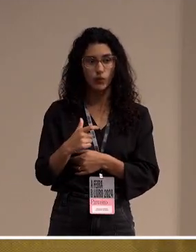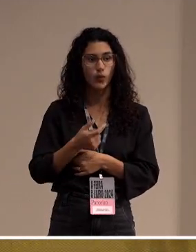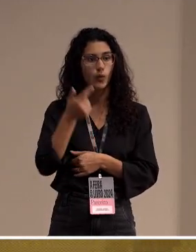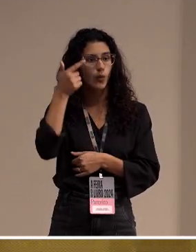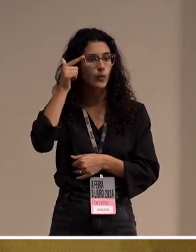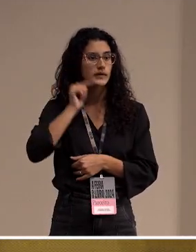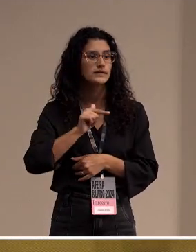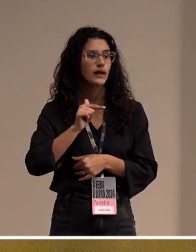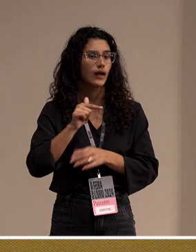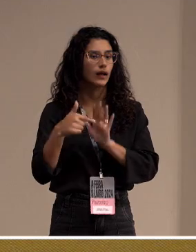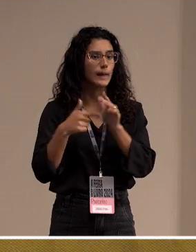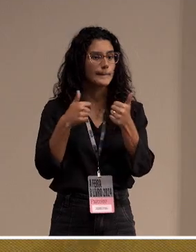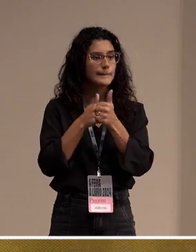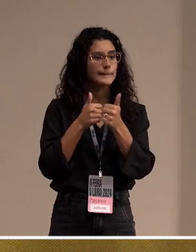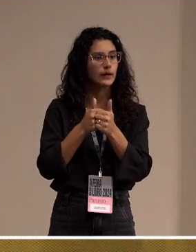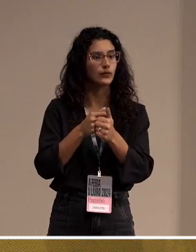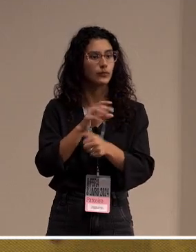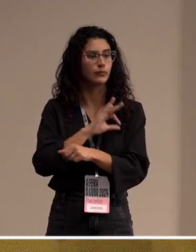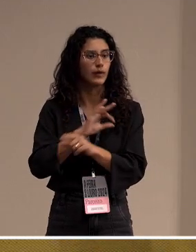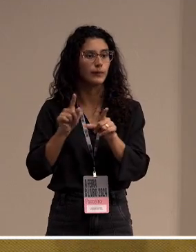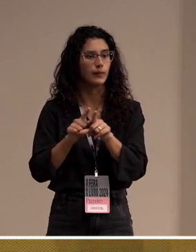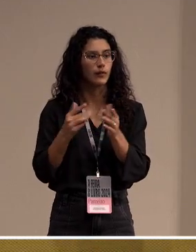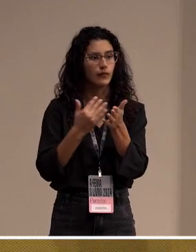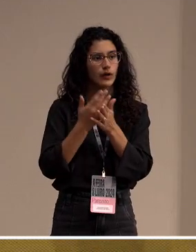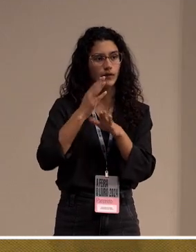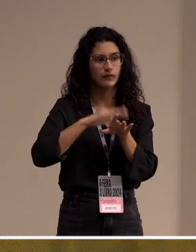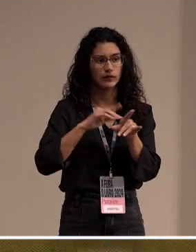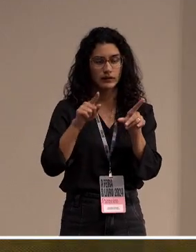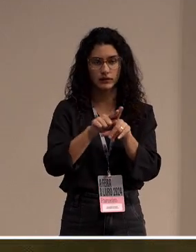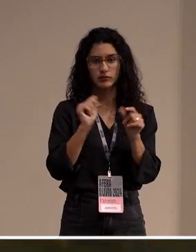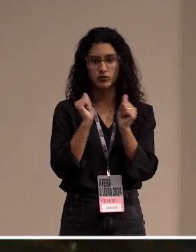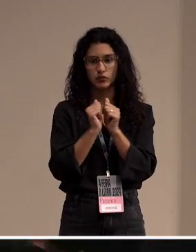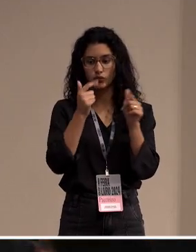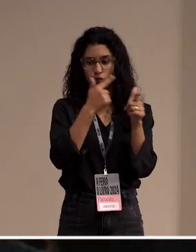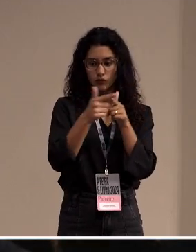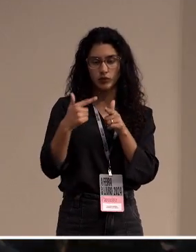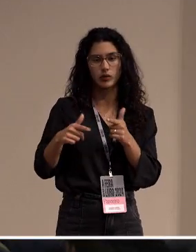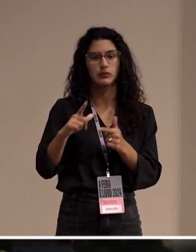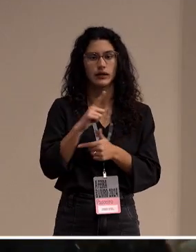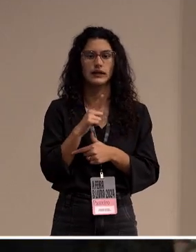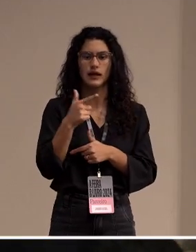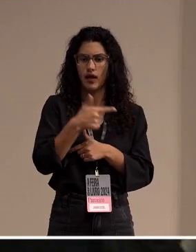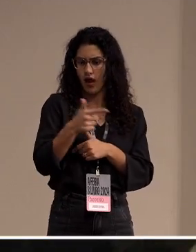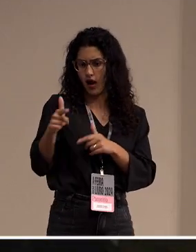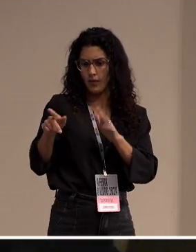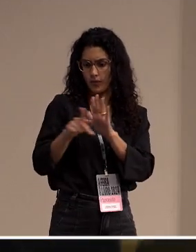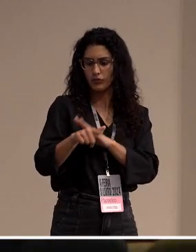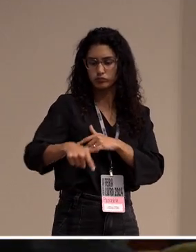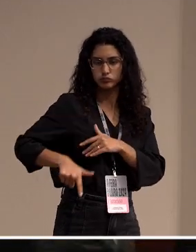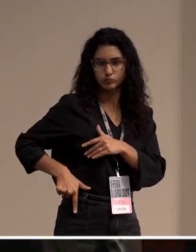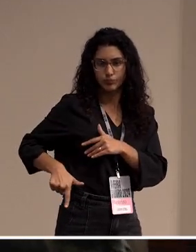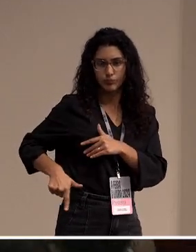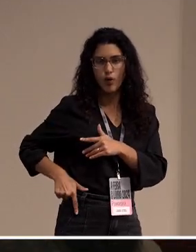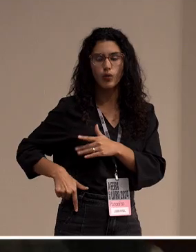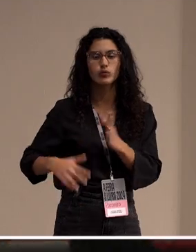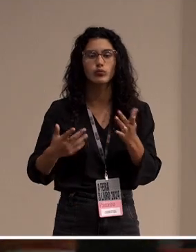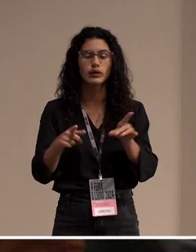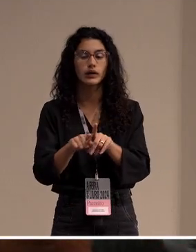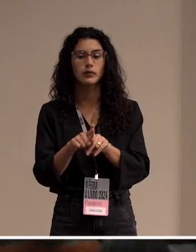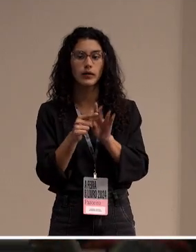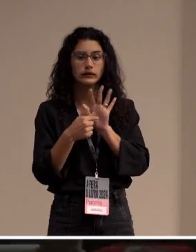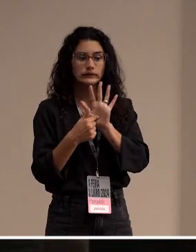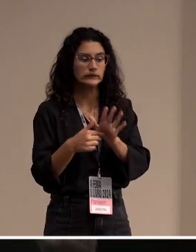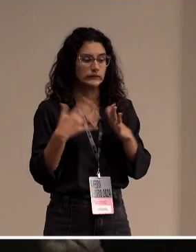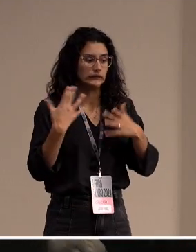hip, my blood pressure rises. It is unavoidable, and it's generational. It was my